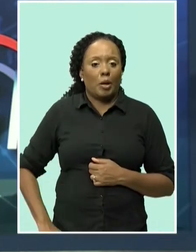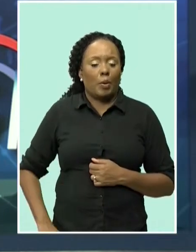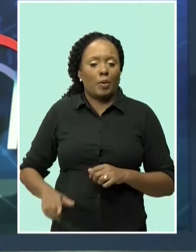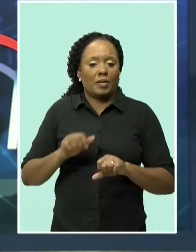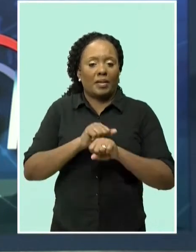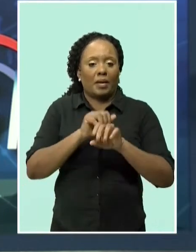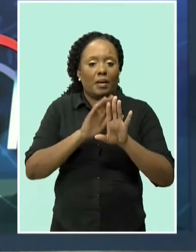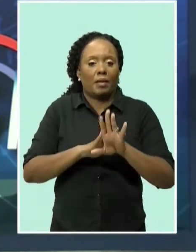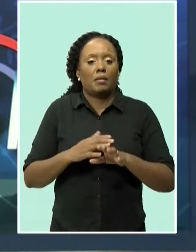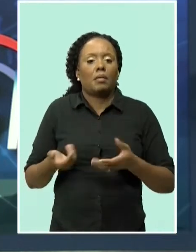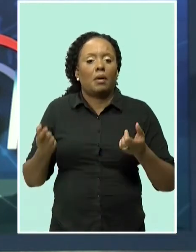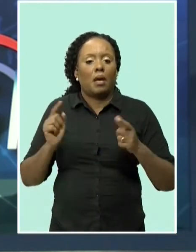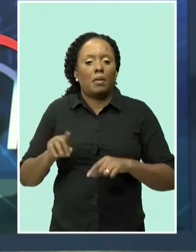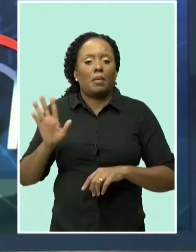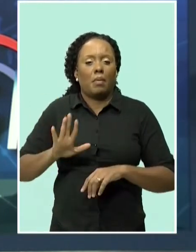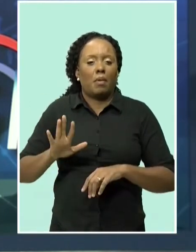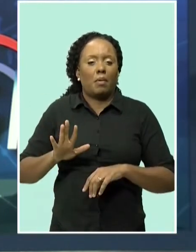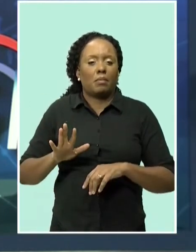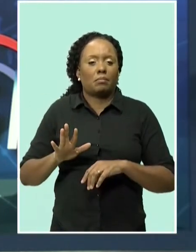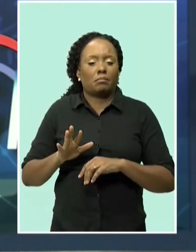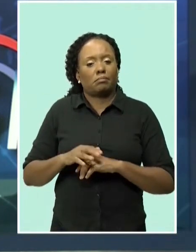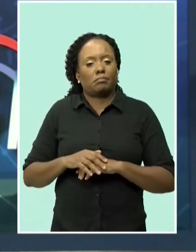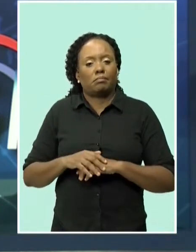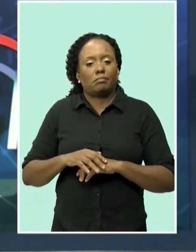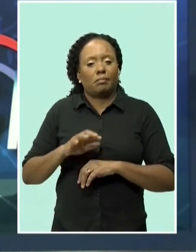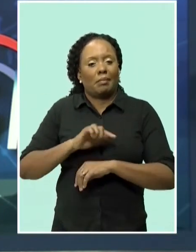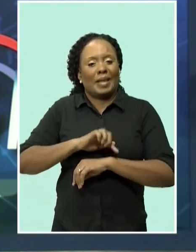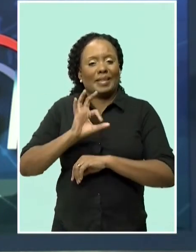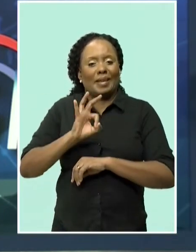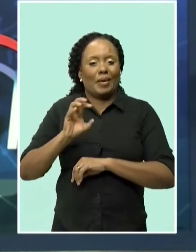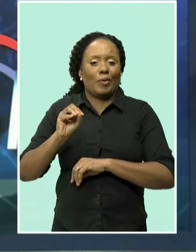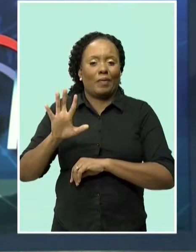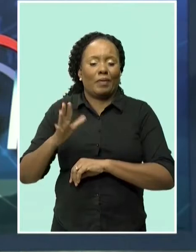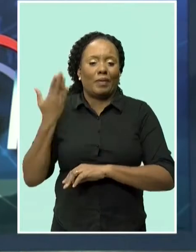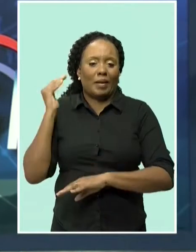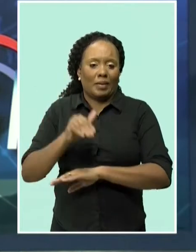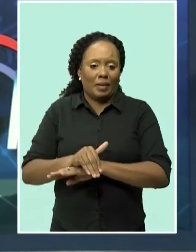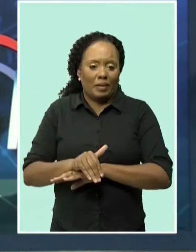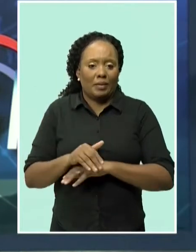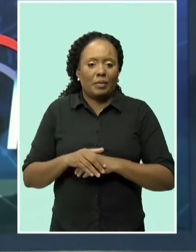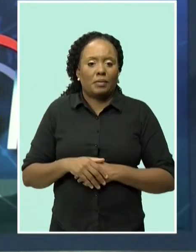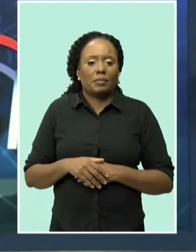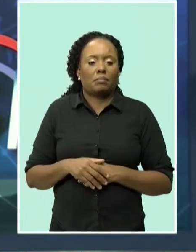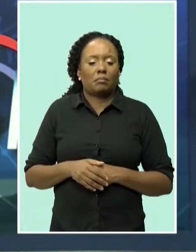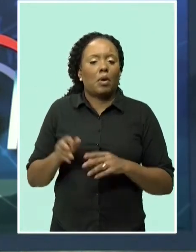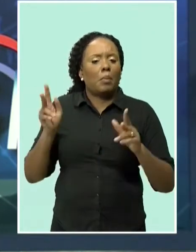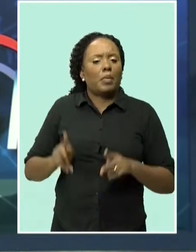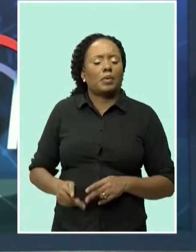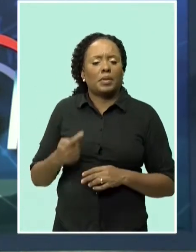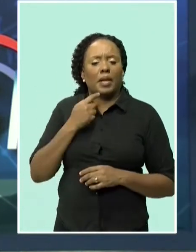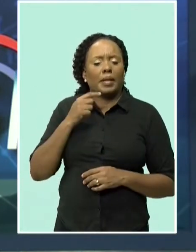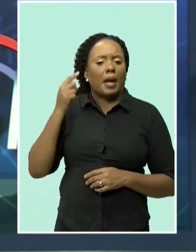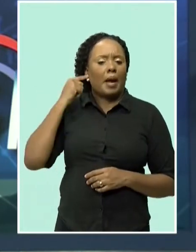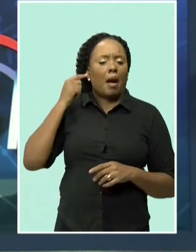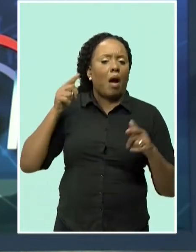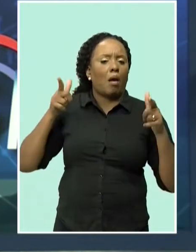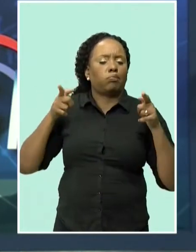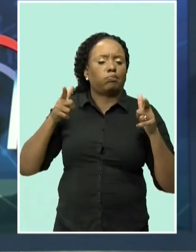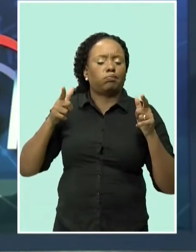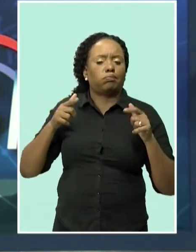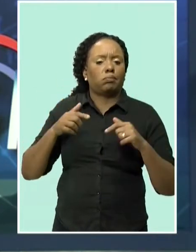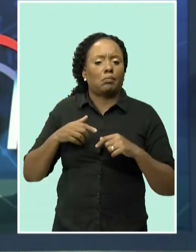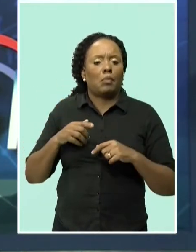it occurred about 9:05 last night. CBC understands police responded to reports of gunshots being fired in the area. On arrival,